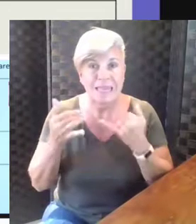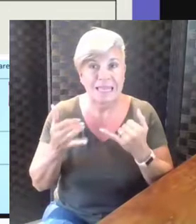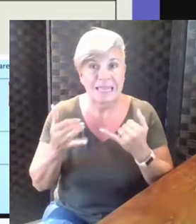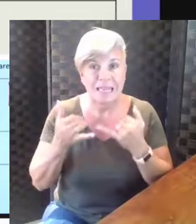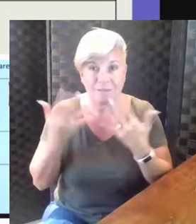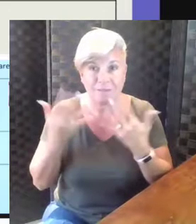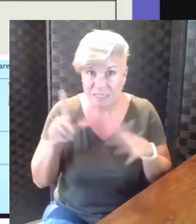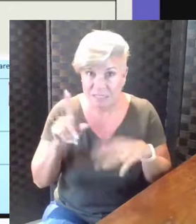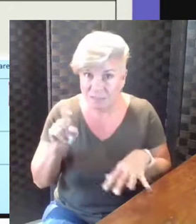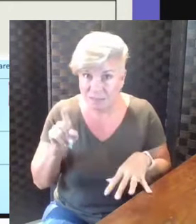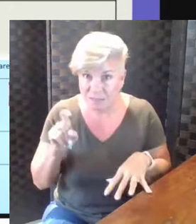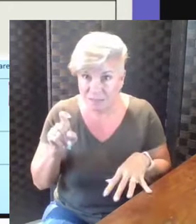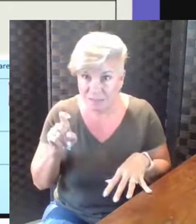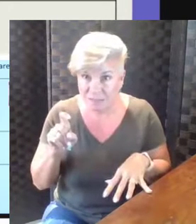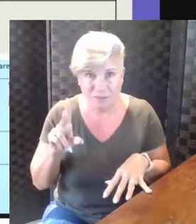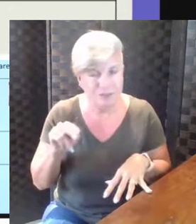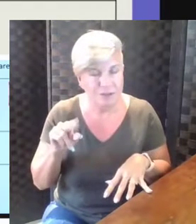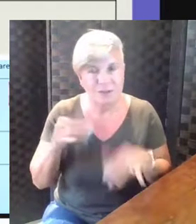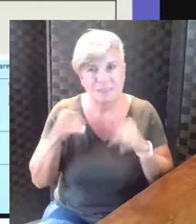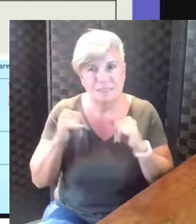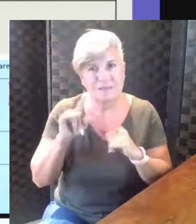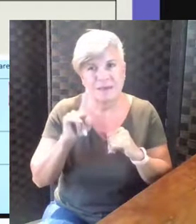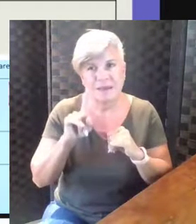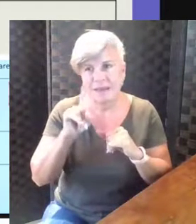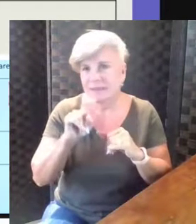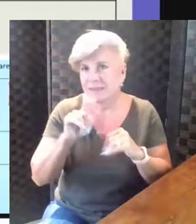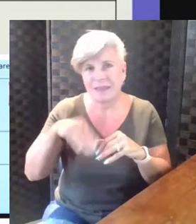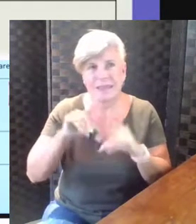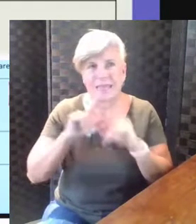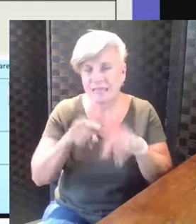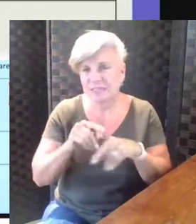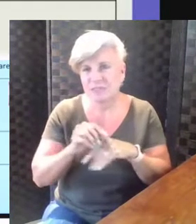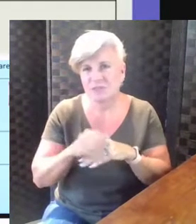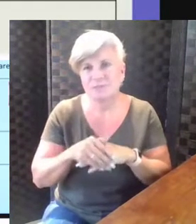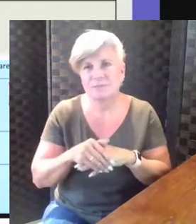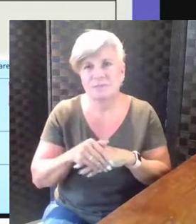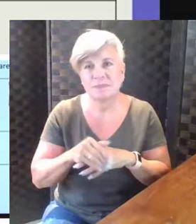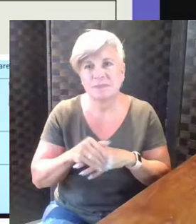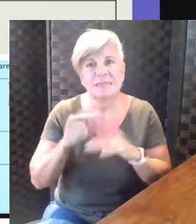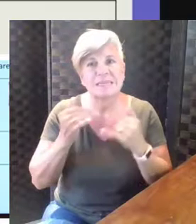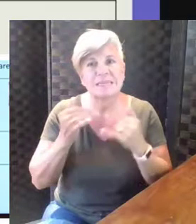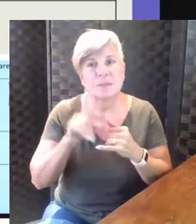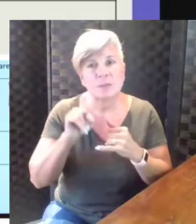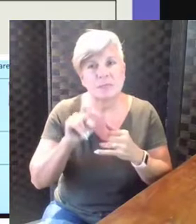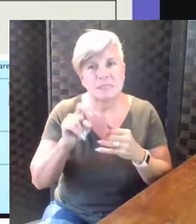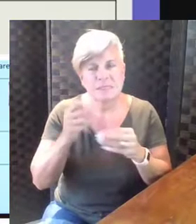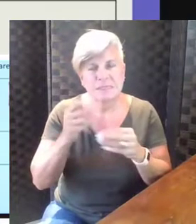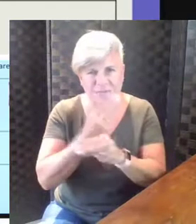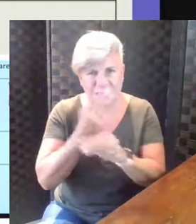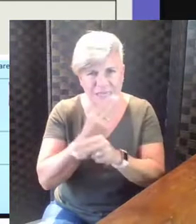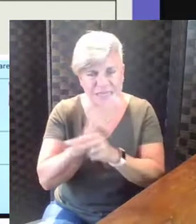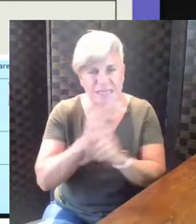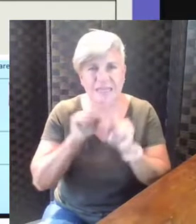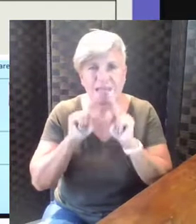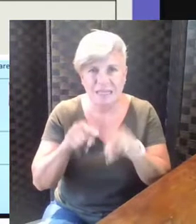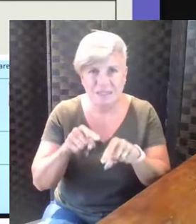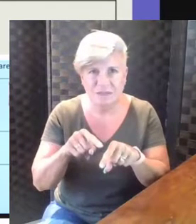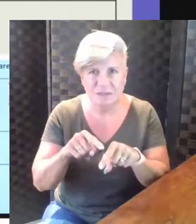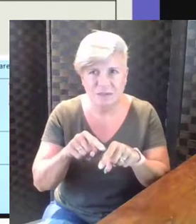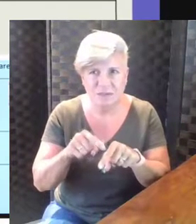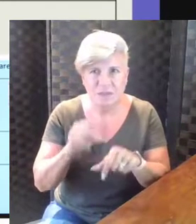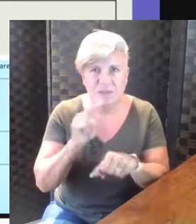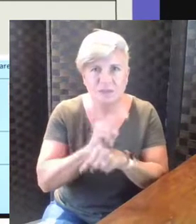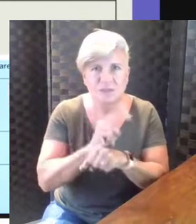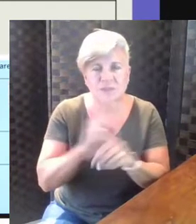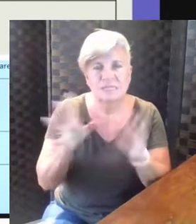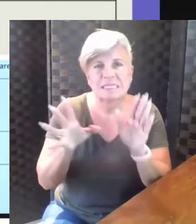Now, are we done? No, we still haven't answered the question yet. Now we need to compute our answer. Okay, so we're going to